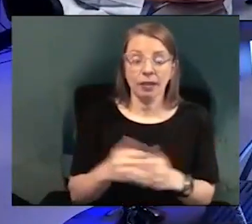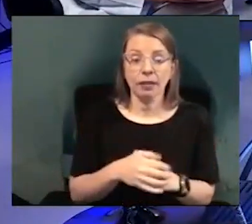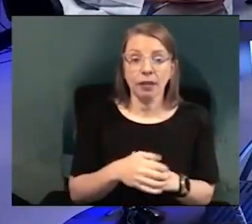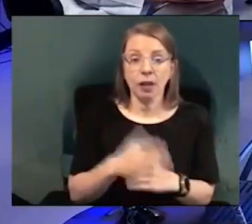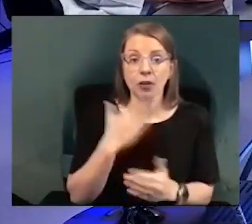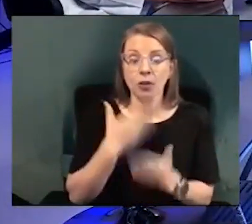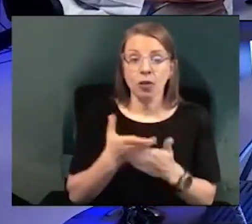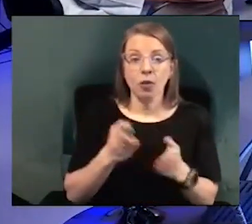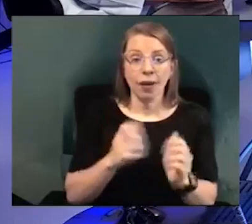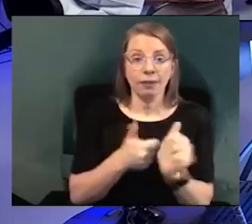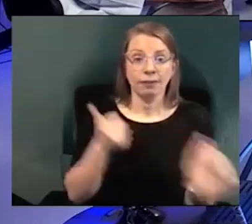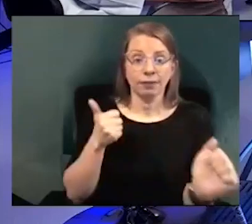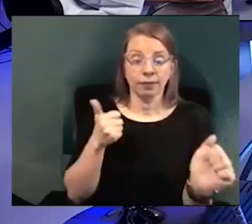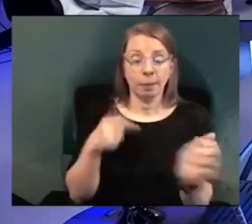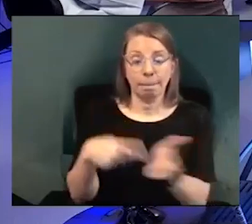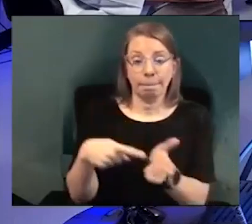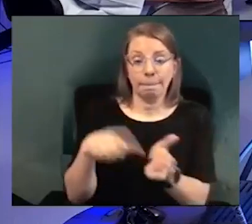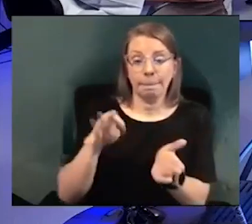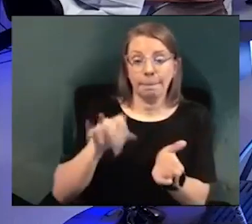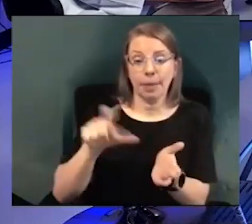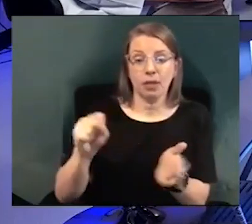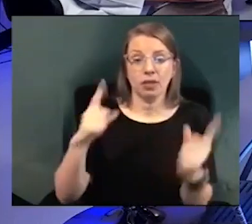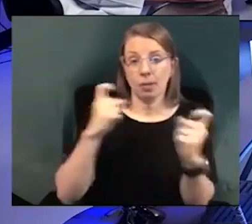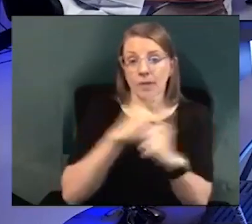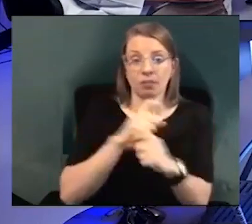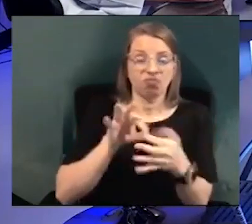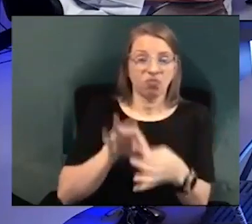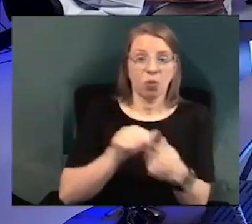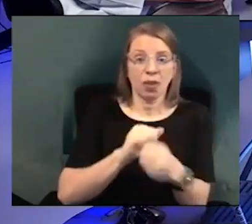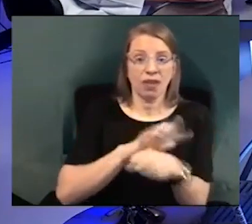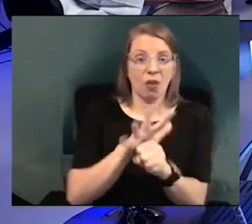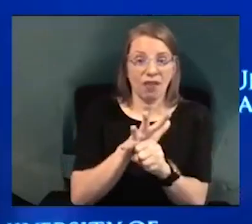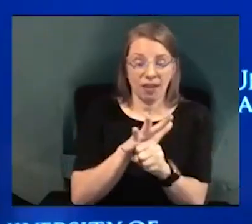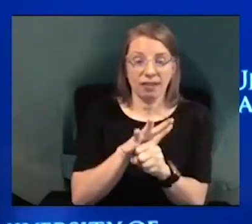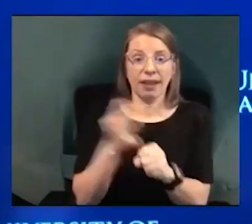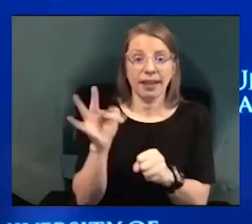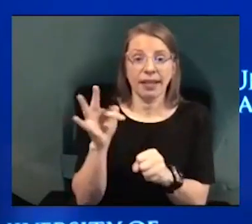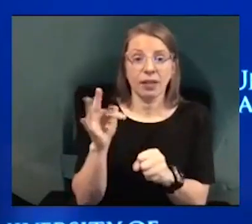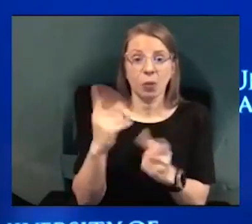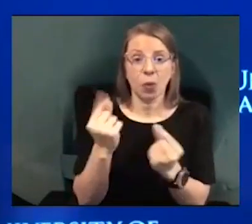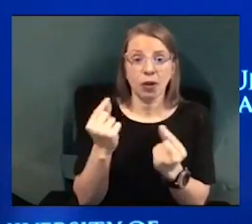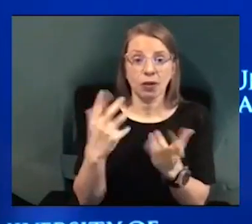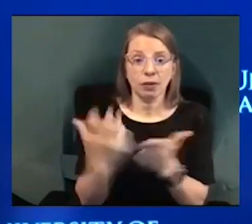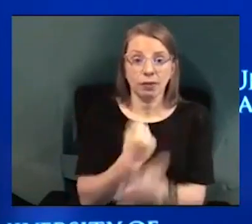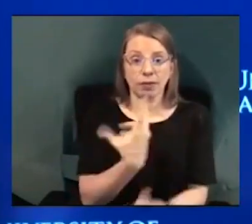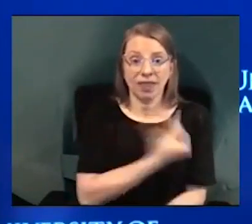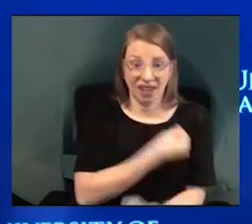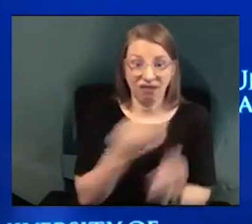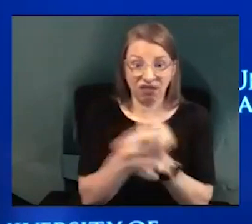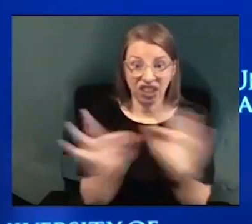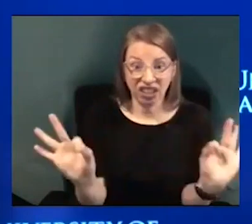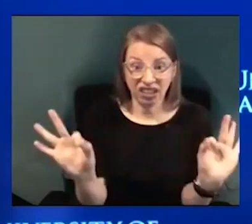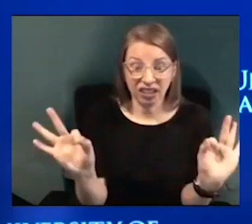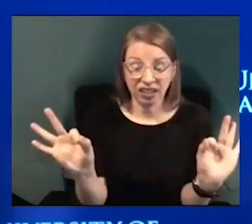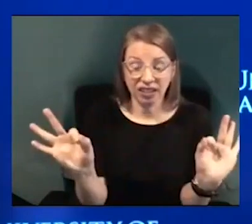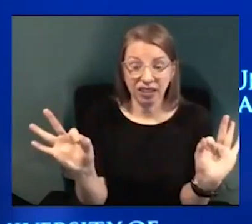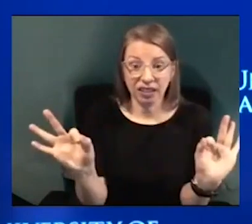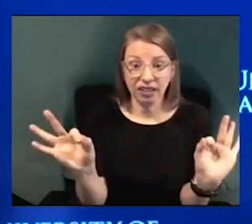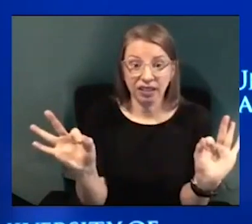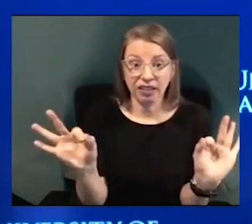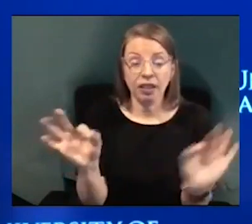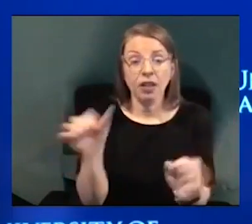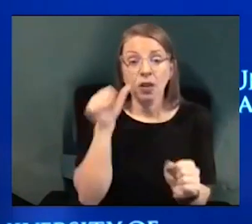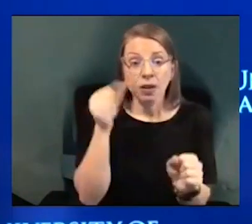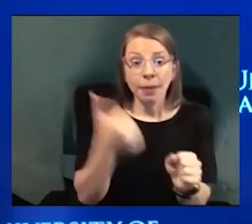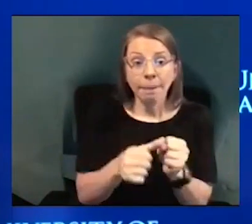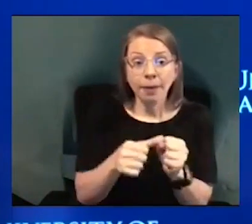medical bills from the complications of COVID-19 is to get a free vaccination. The shots, remember, are covered by the